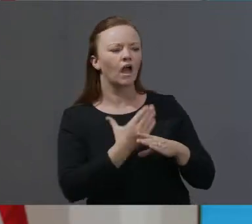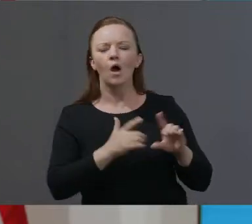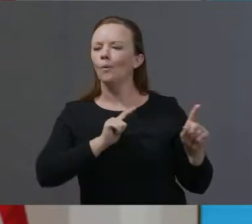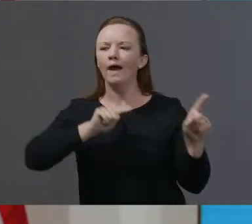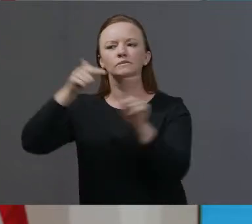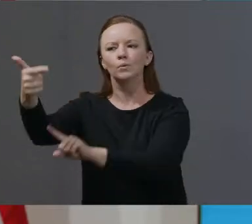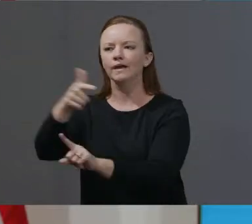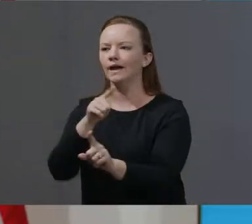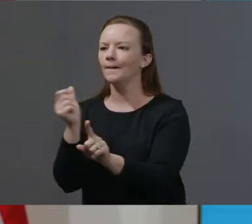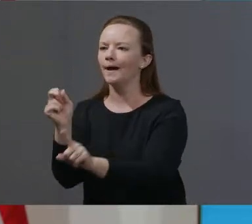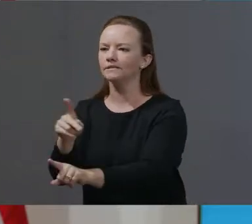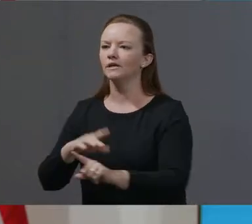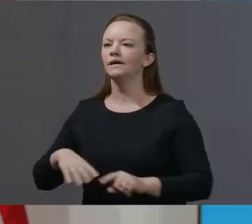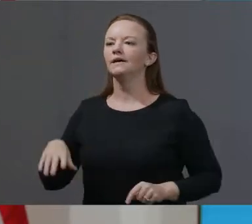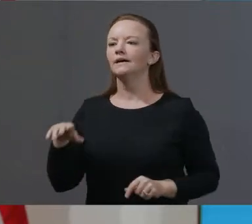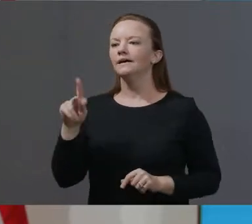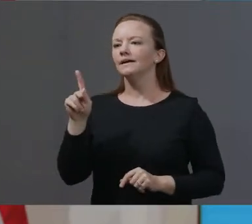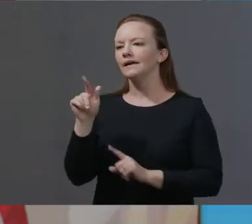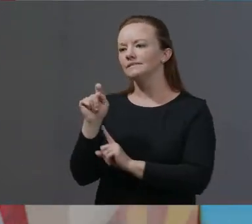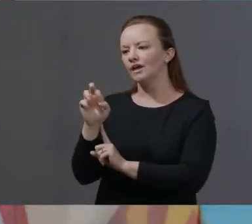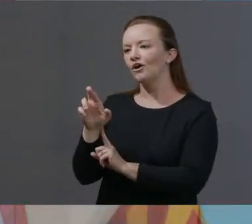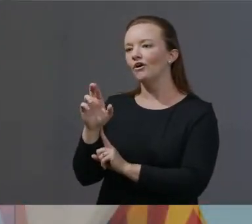enforcement really quick?